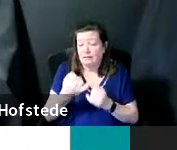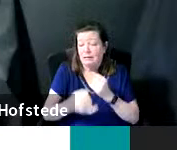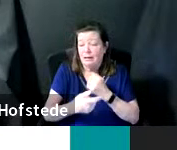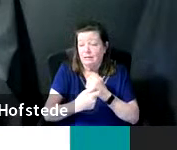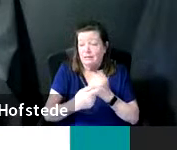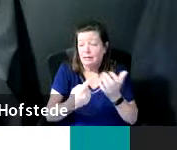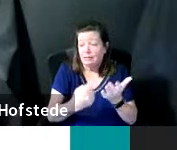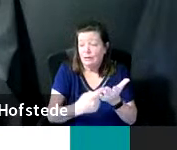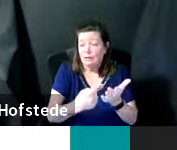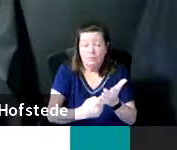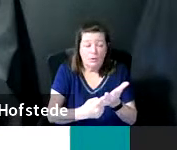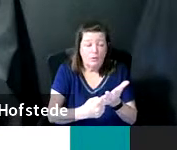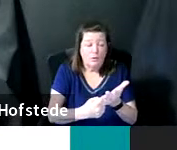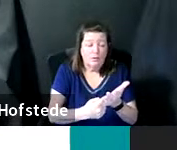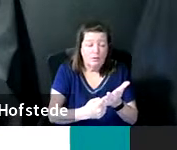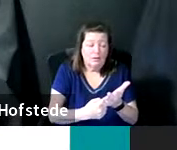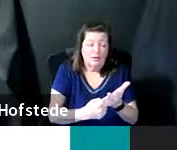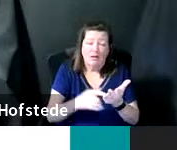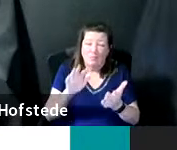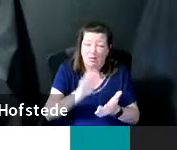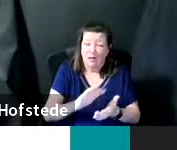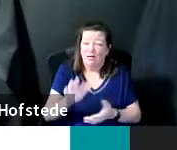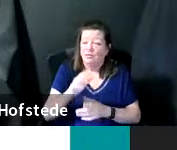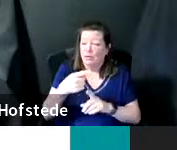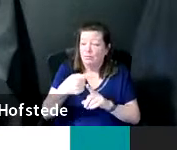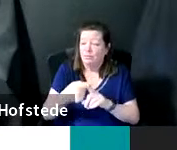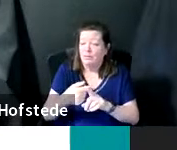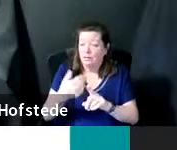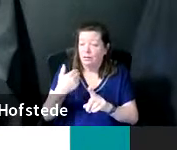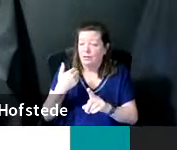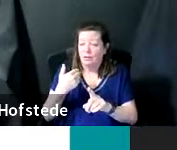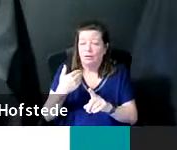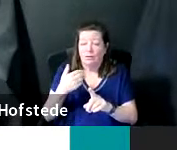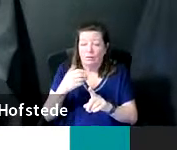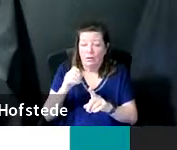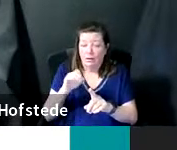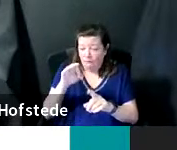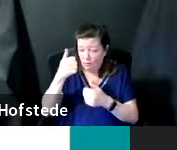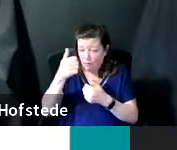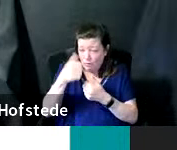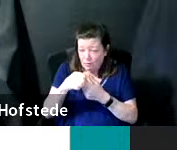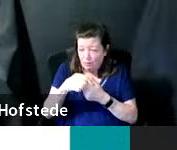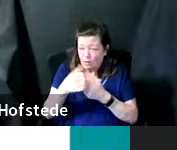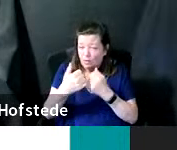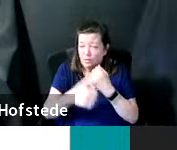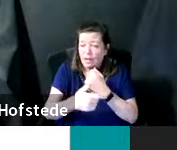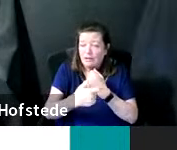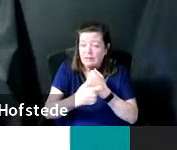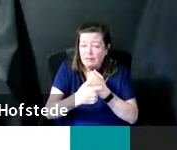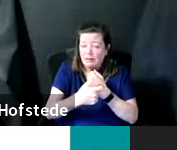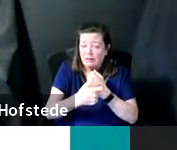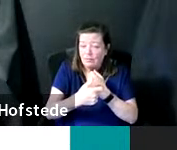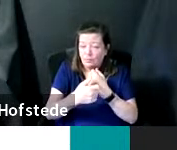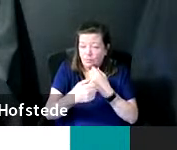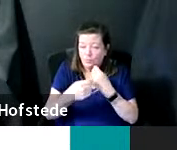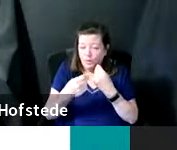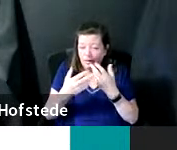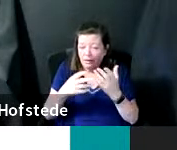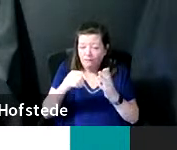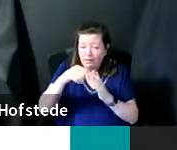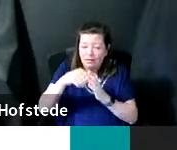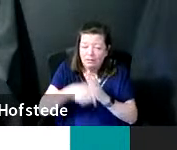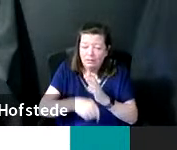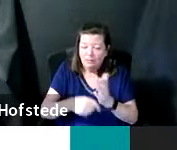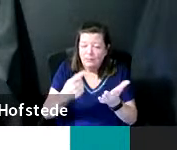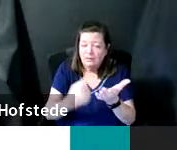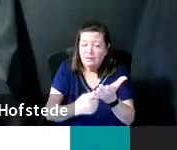bit, not quite a month ago. But if you remember last time, we gave a fairly in-depth